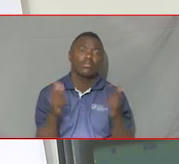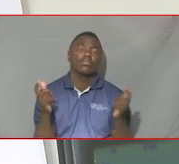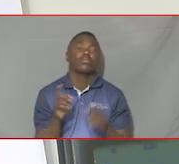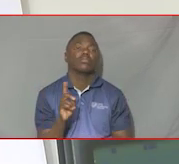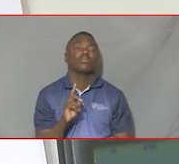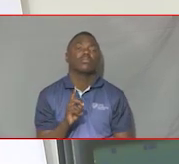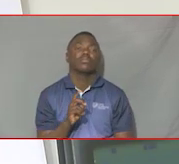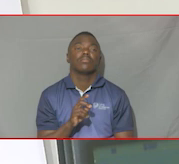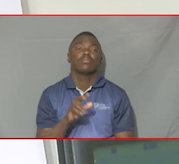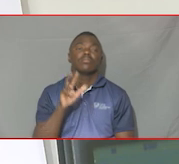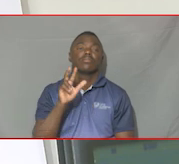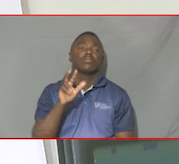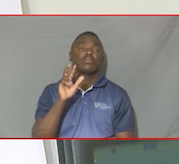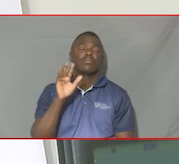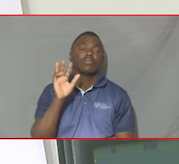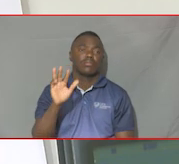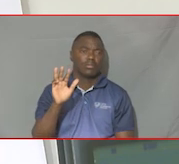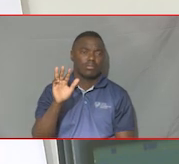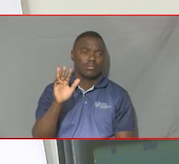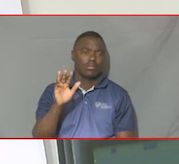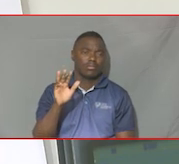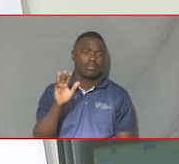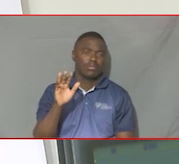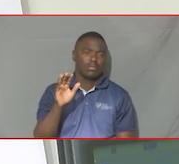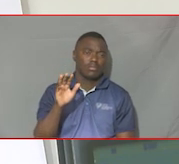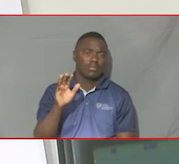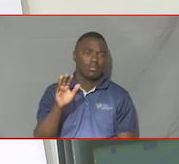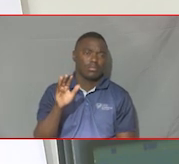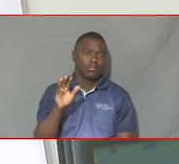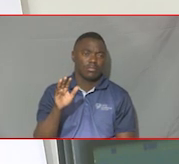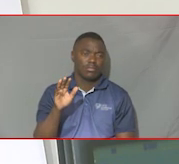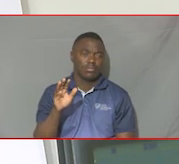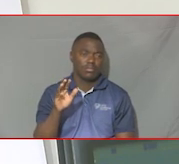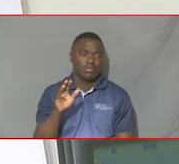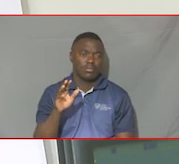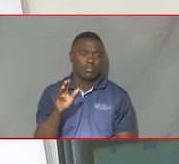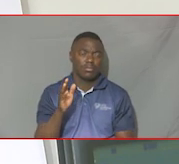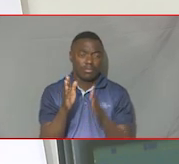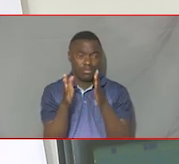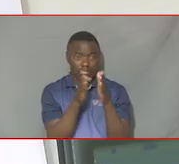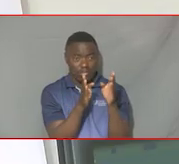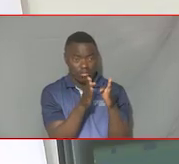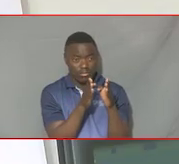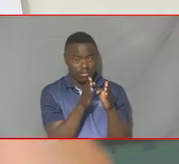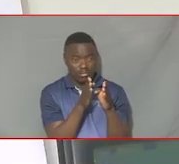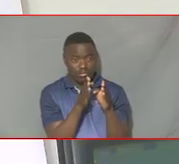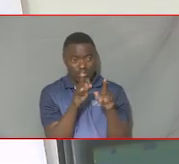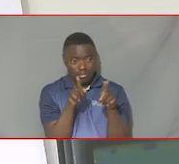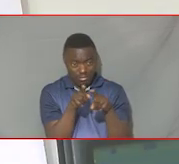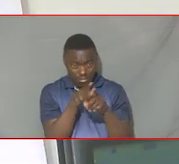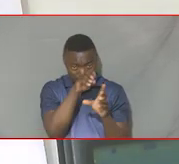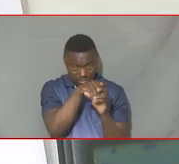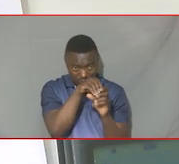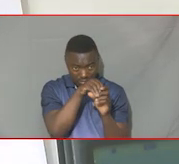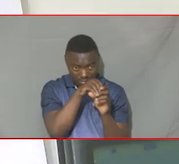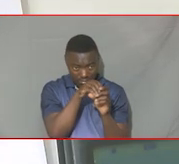is 89. Do you see 72 lies between 32 and 89? If it lies within